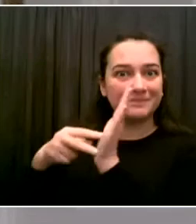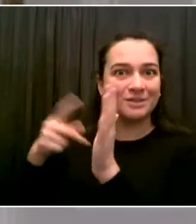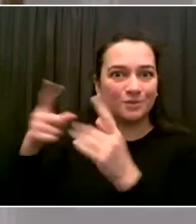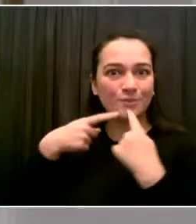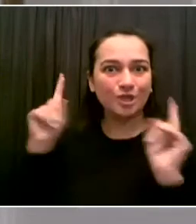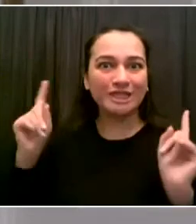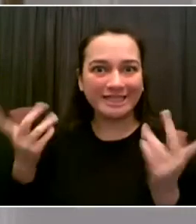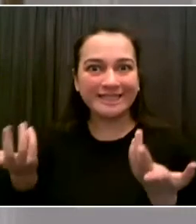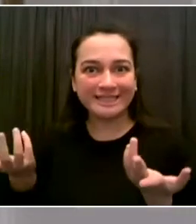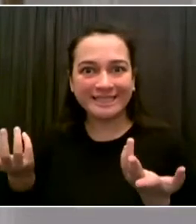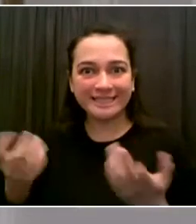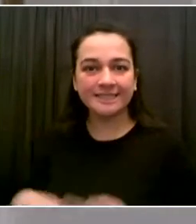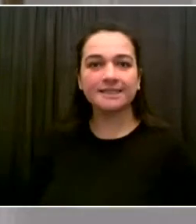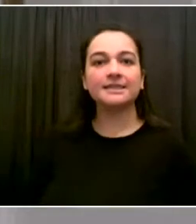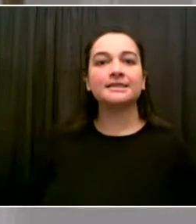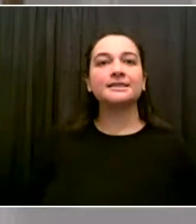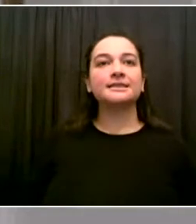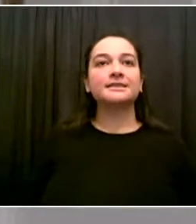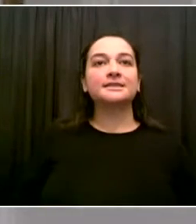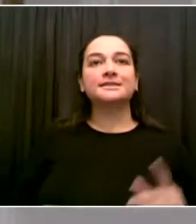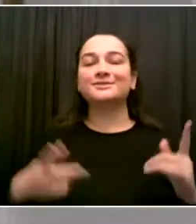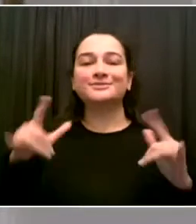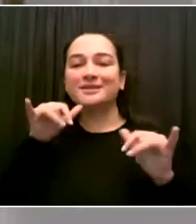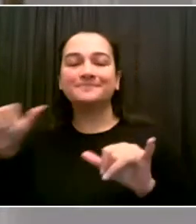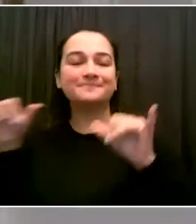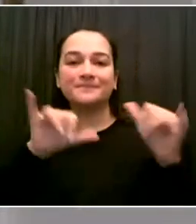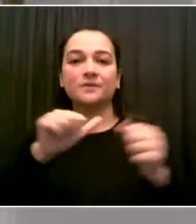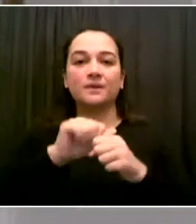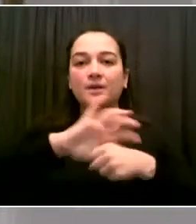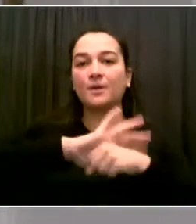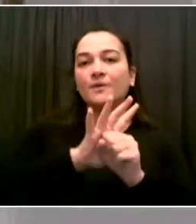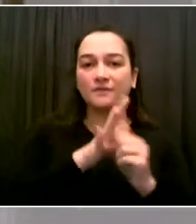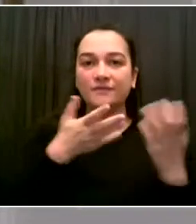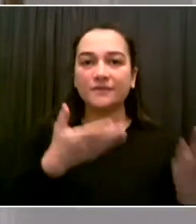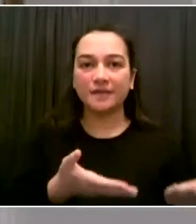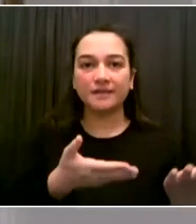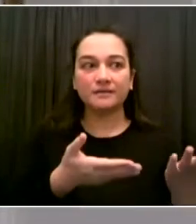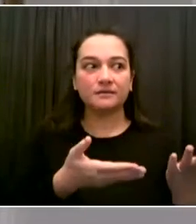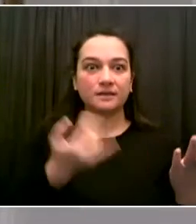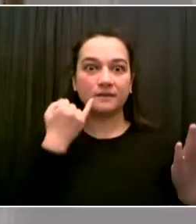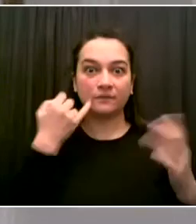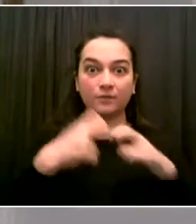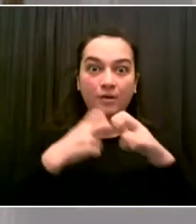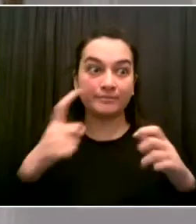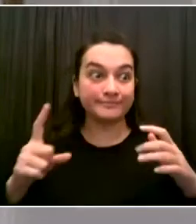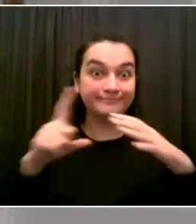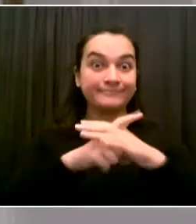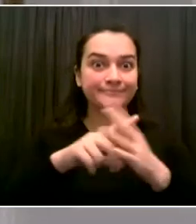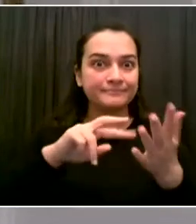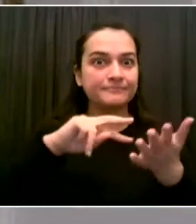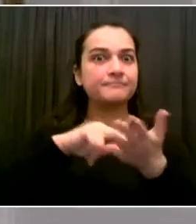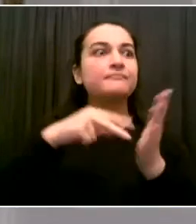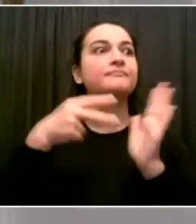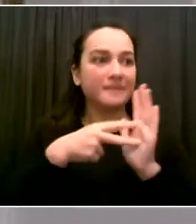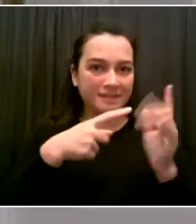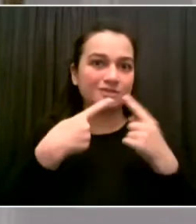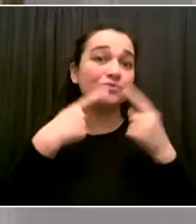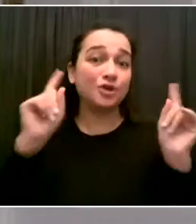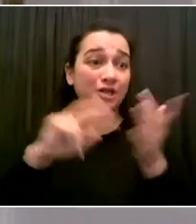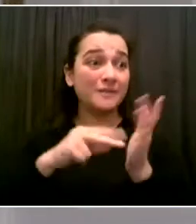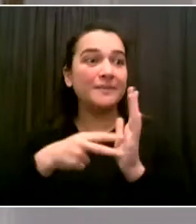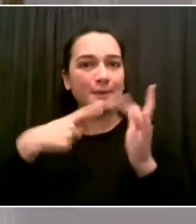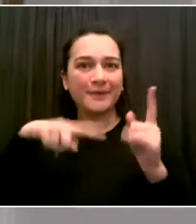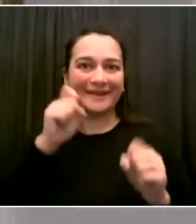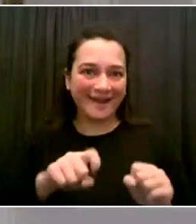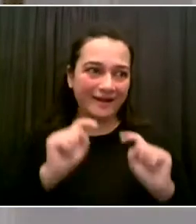that identifies even the most rare events, things that occur 1 in a million times. And that's an important phrase. When you talk about something, oh, that's